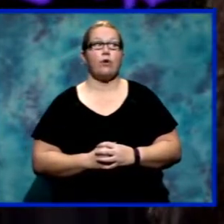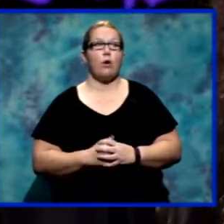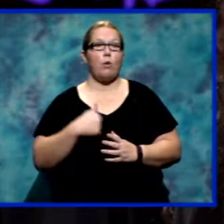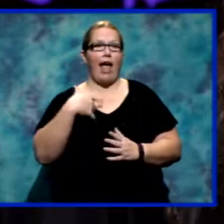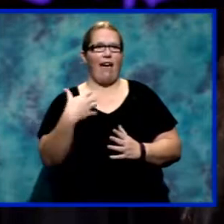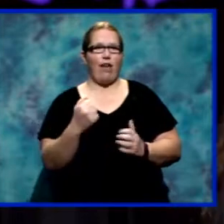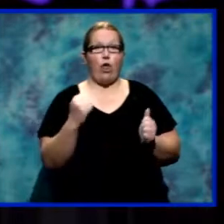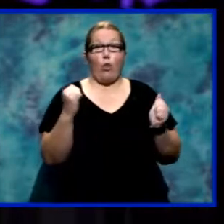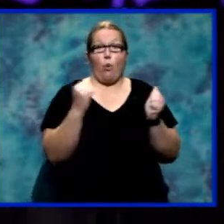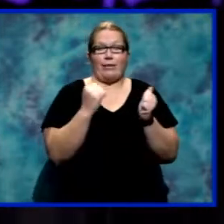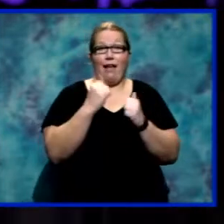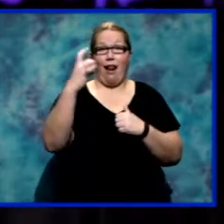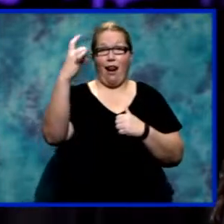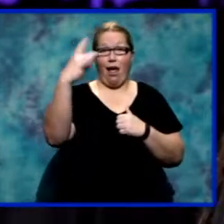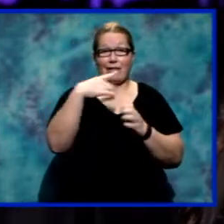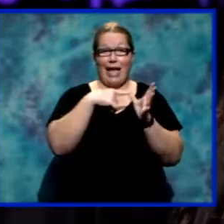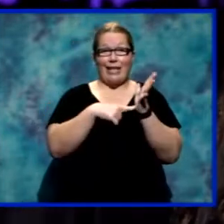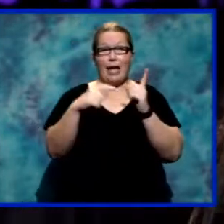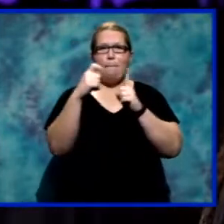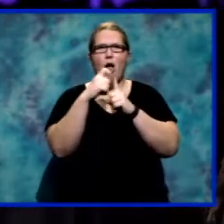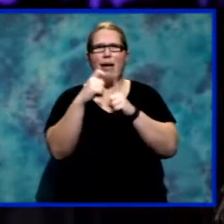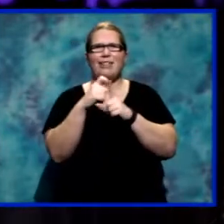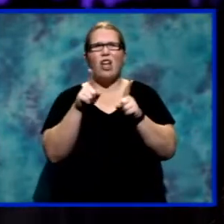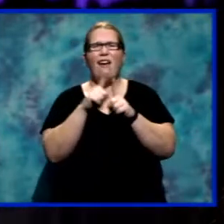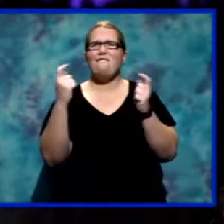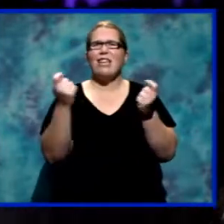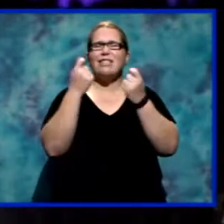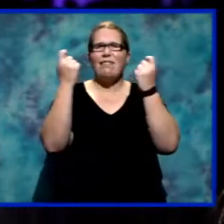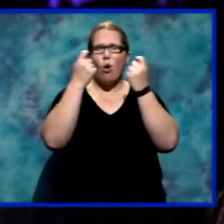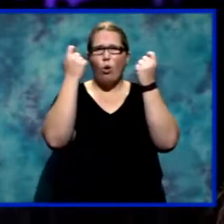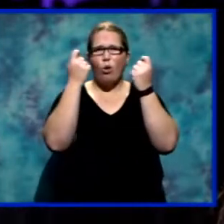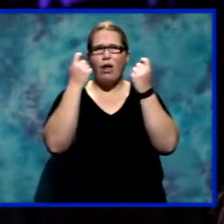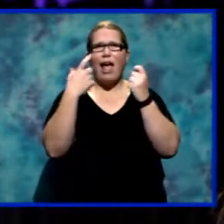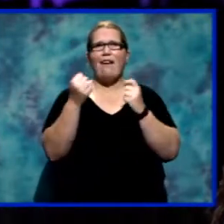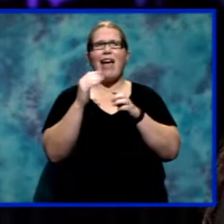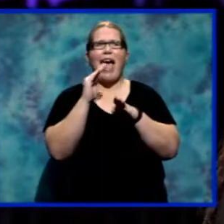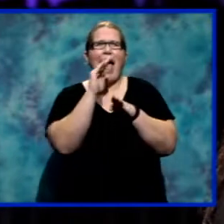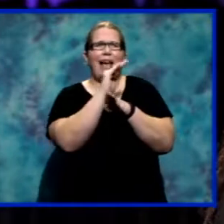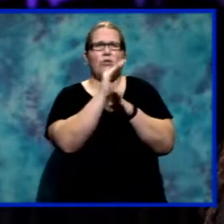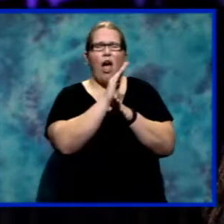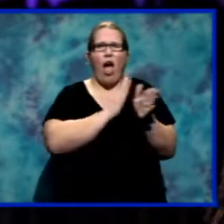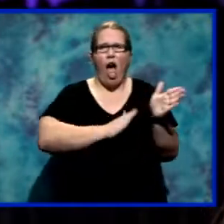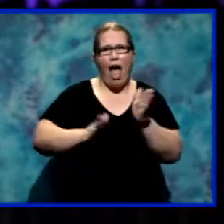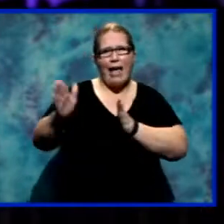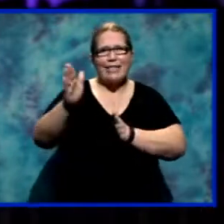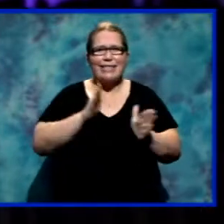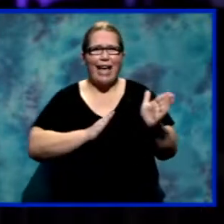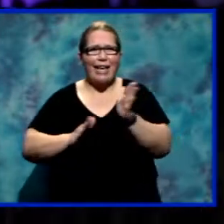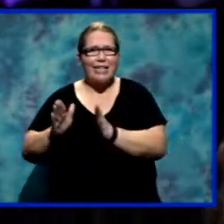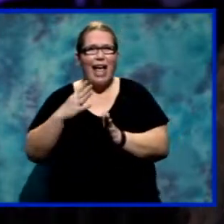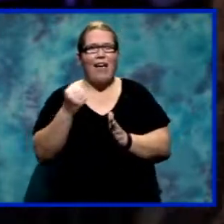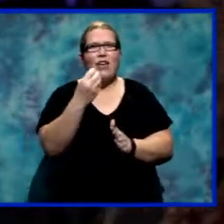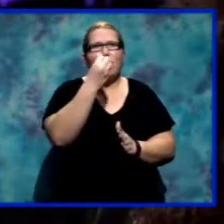winter lights at Parramatta. So this is like a festival where they have a outdoor ice skating ring, they'll have